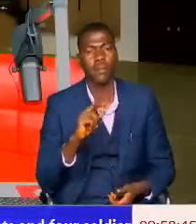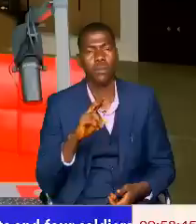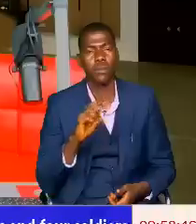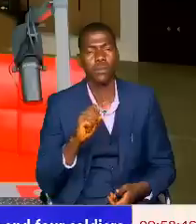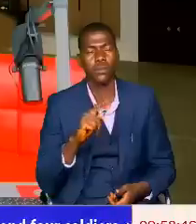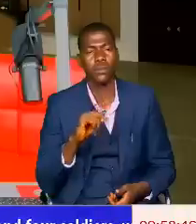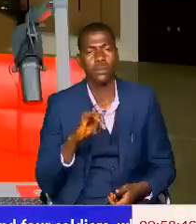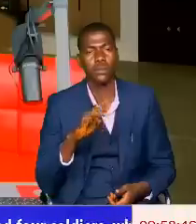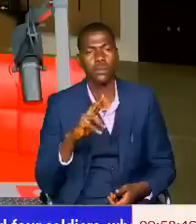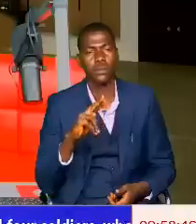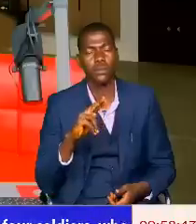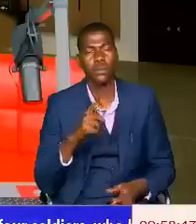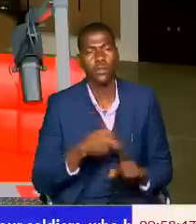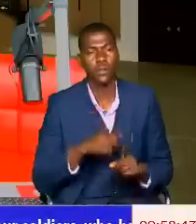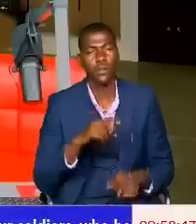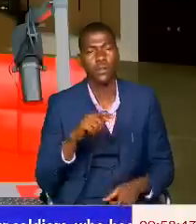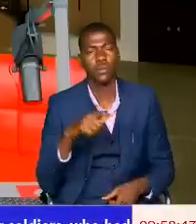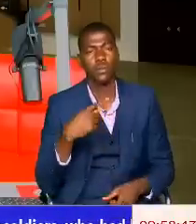Glasgow.